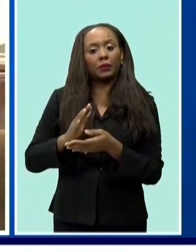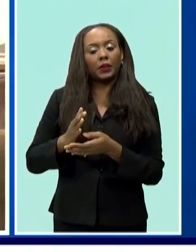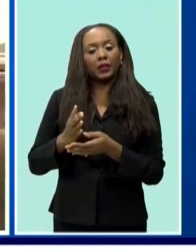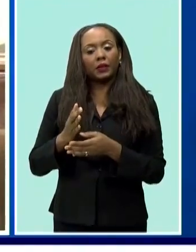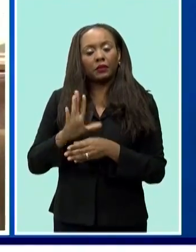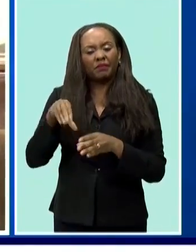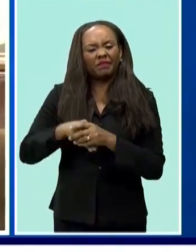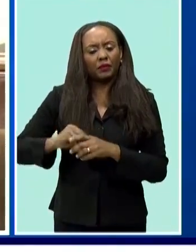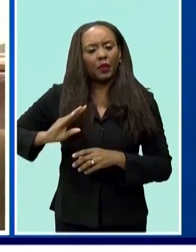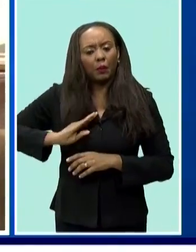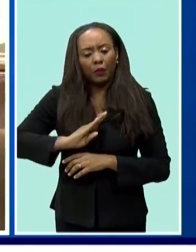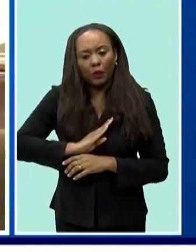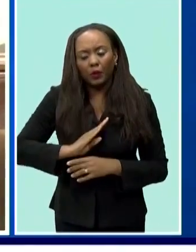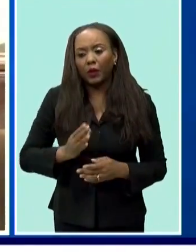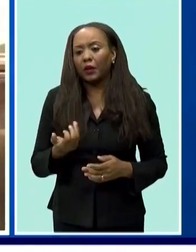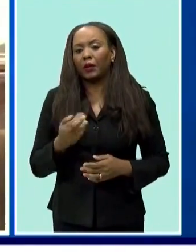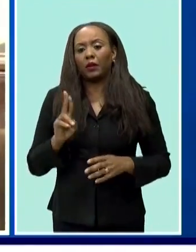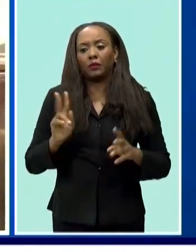held